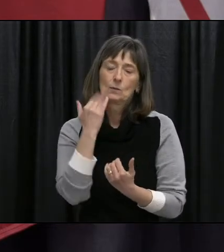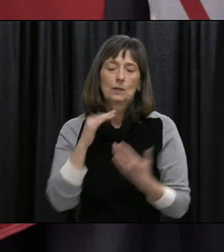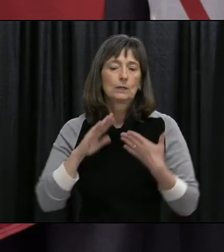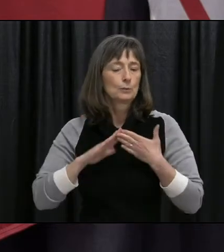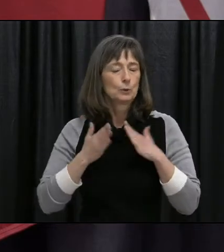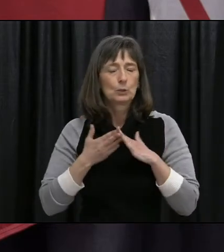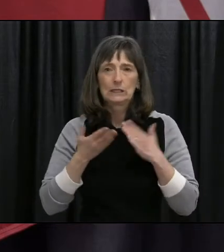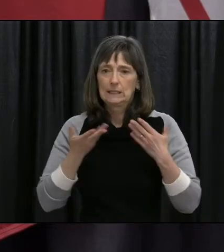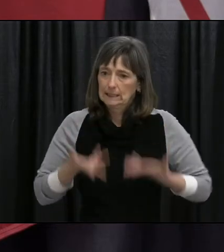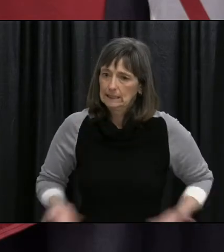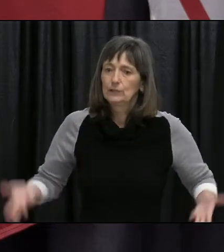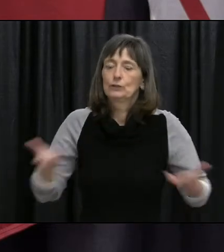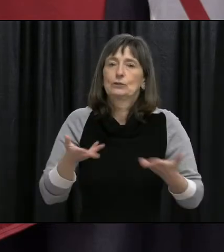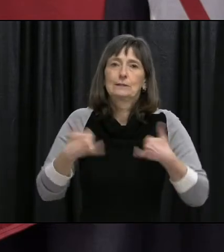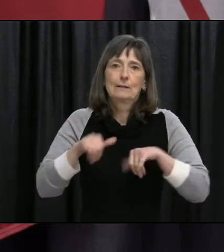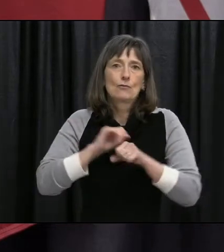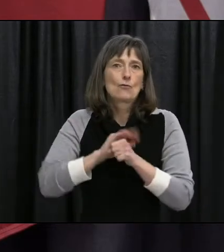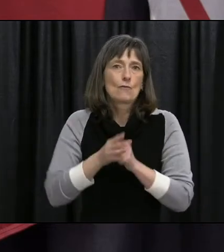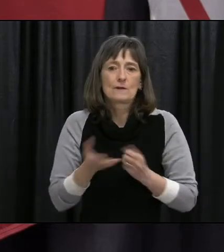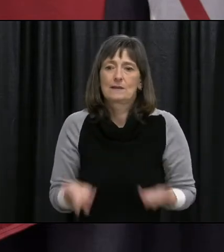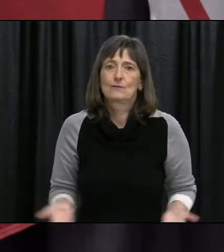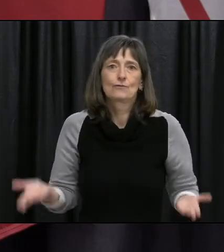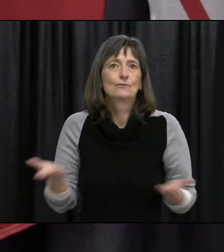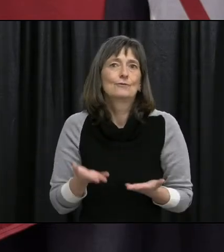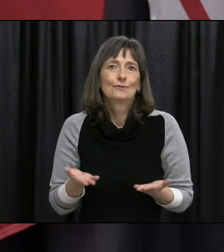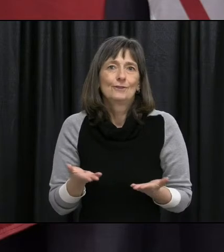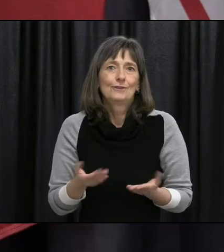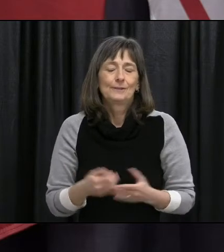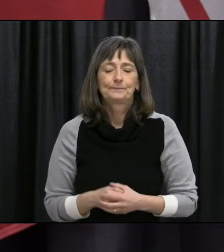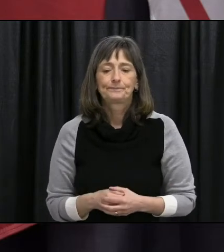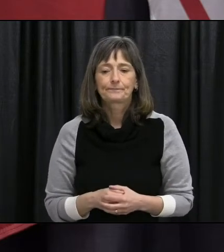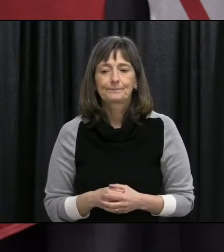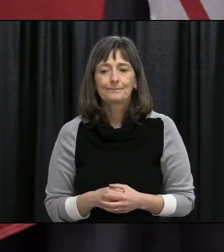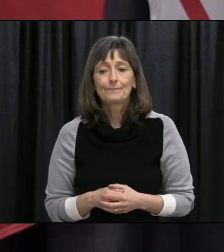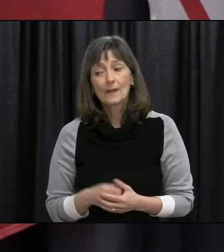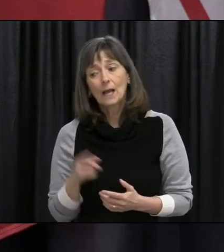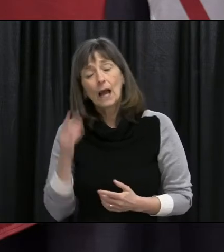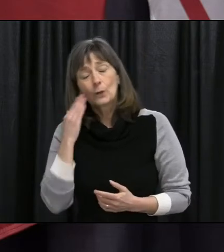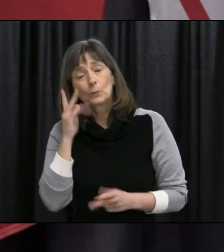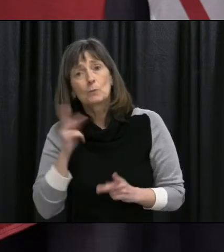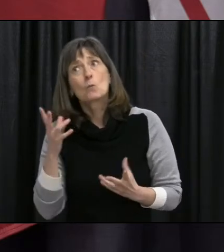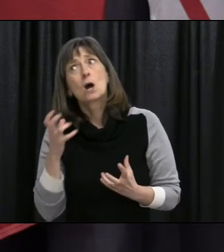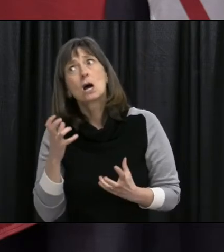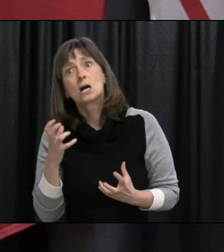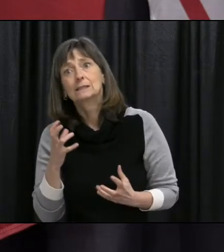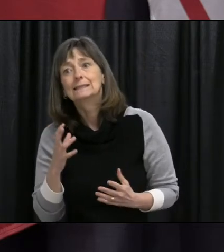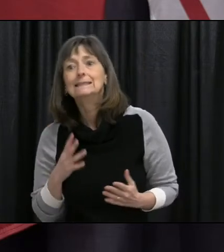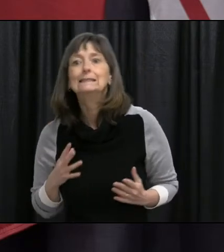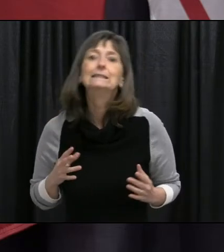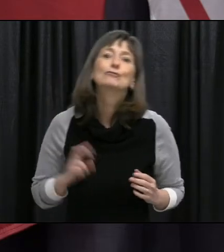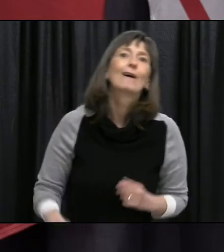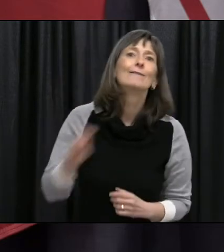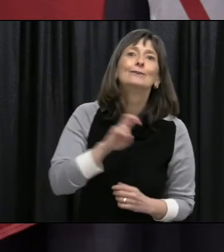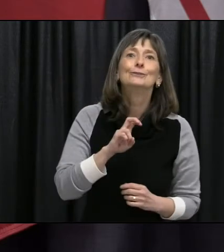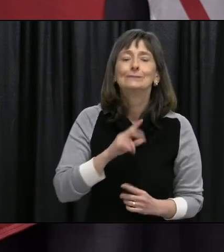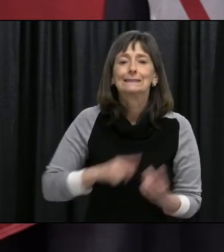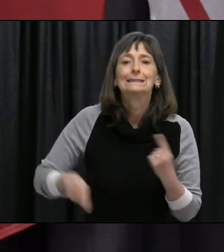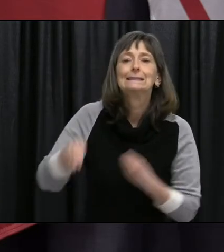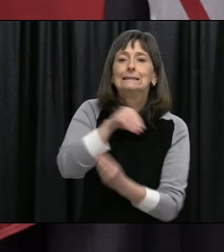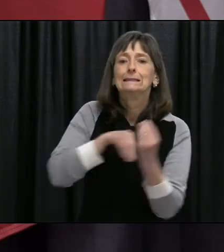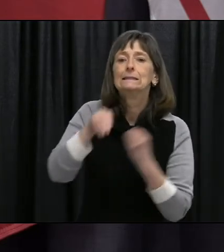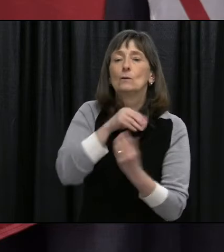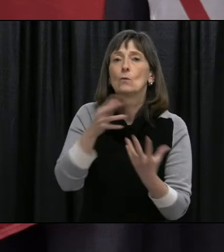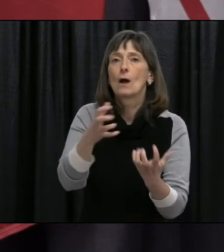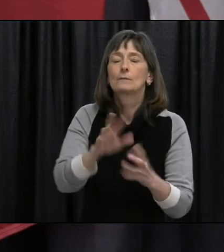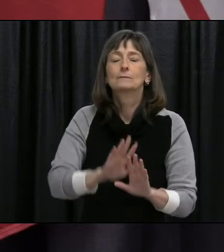safely. We also know that people are looking to see the ability to move around, but when we'll take the advice from public health officials